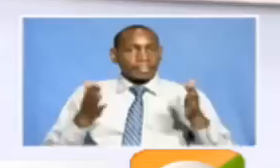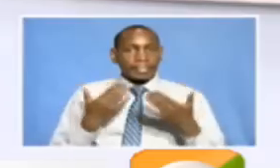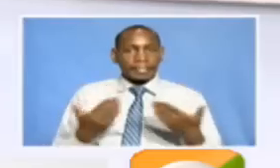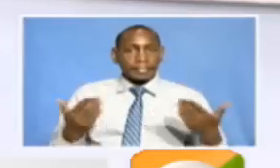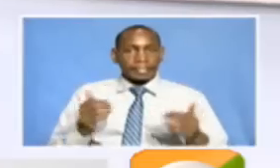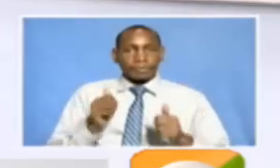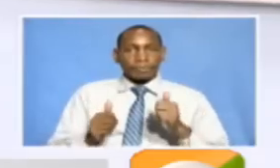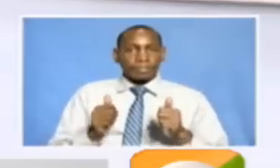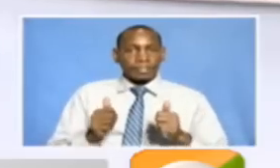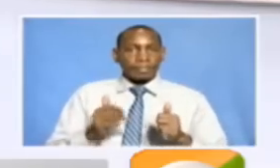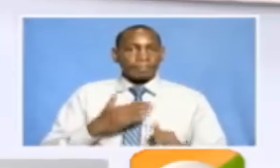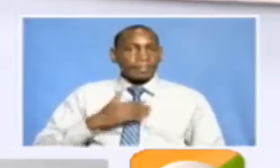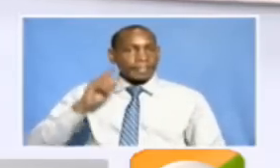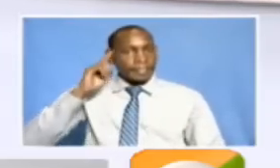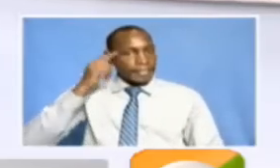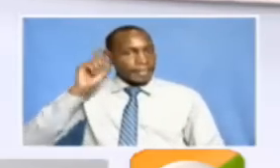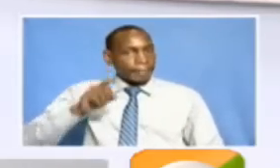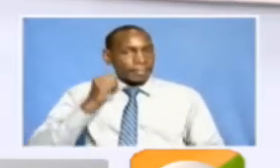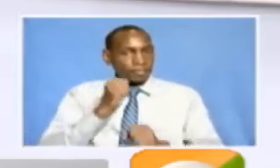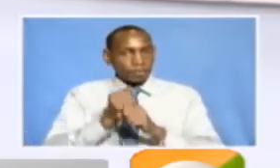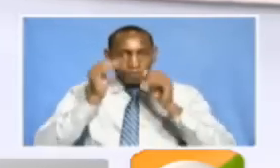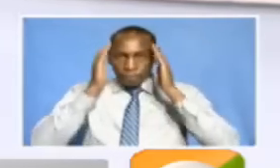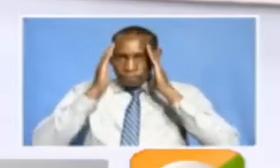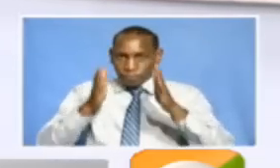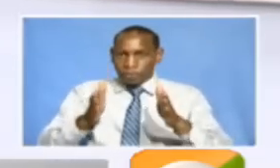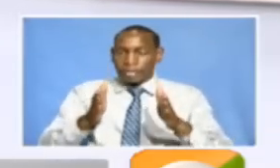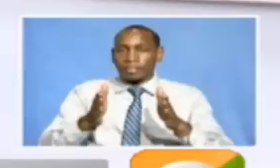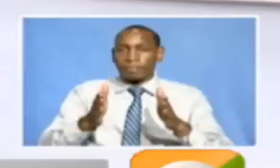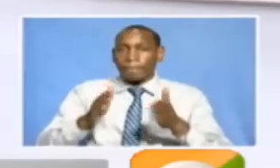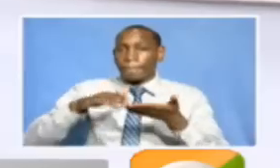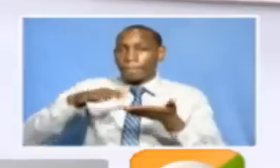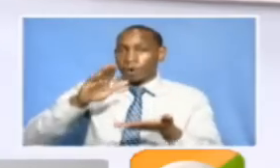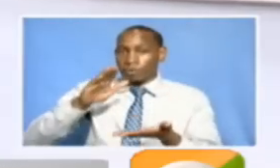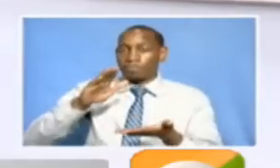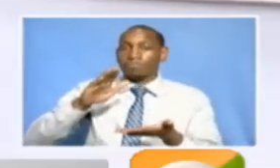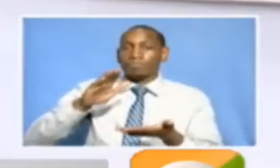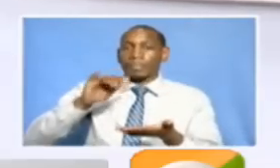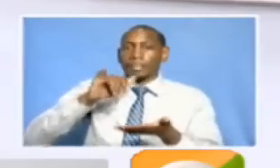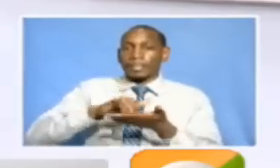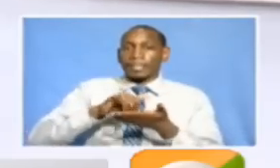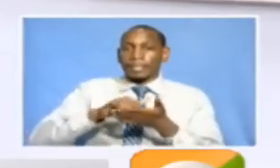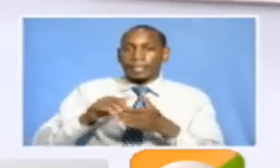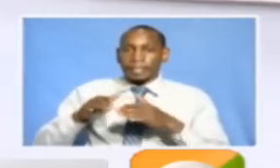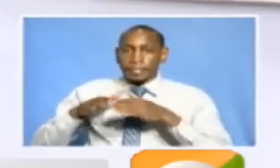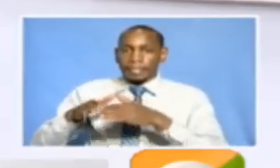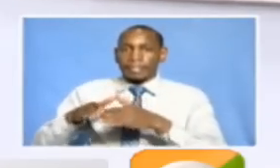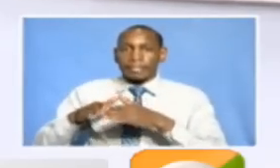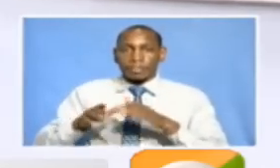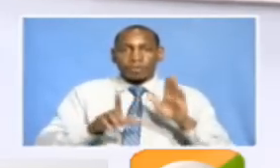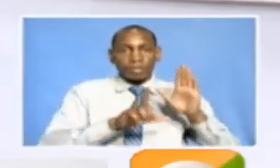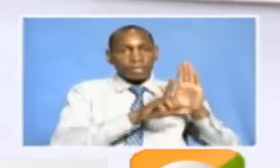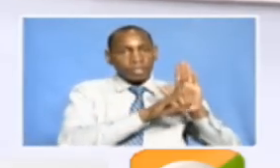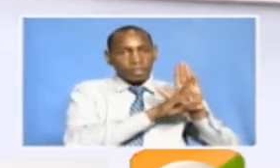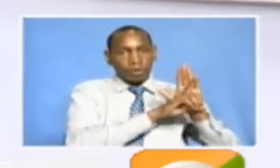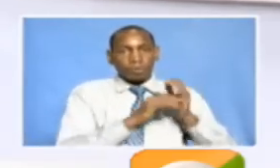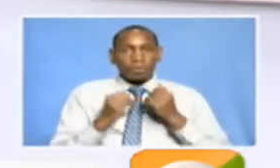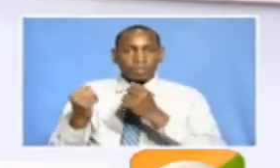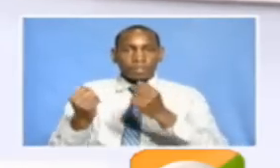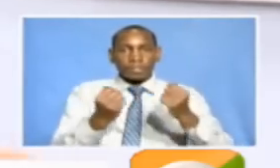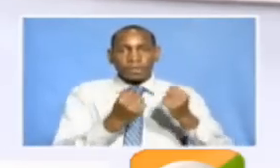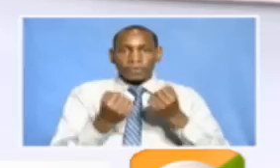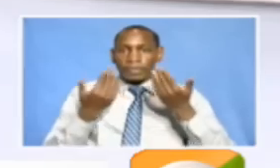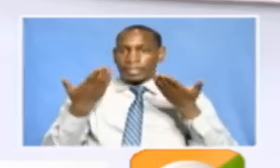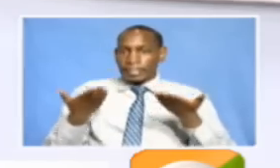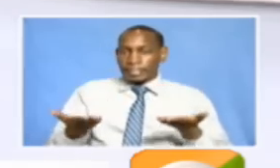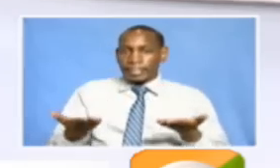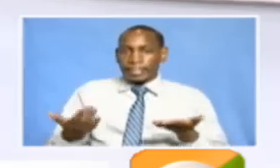I think that we need to do is focus our energies on ensuring that the Sexual Offences Act is solid. So currently I'm